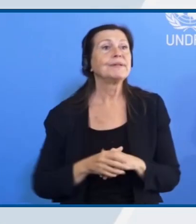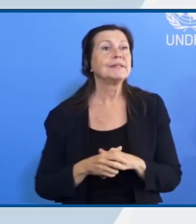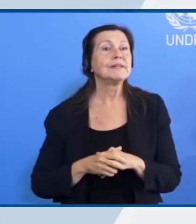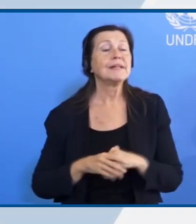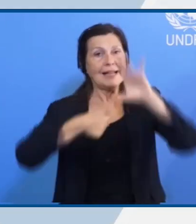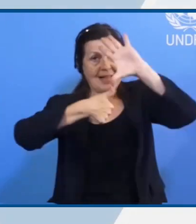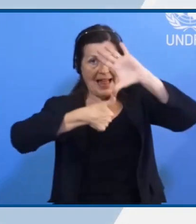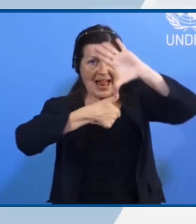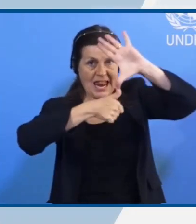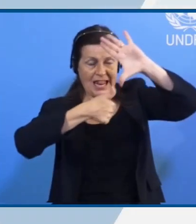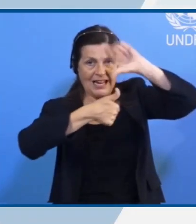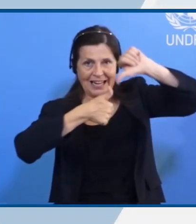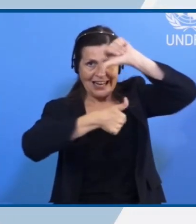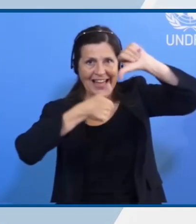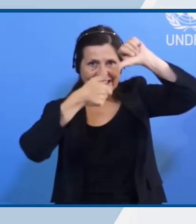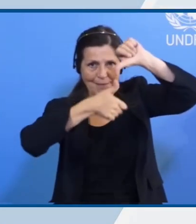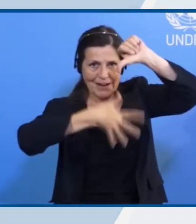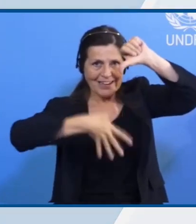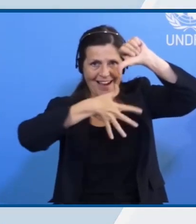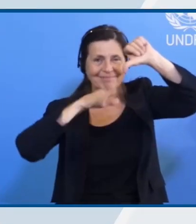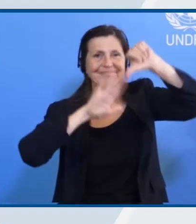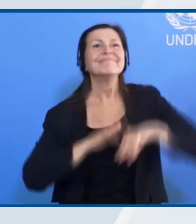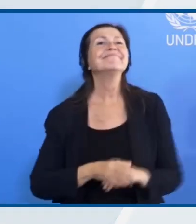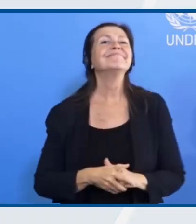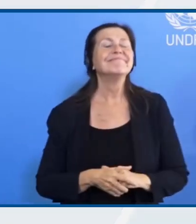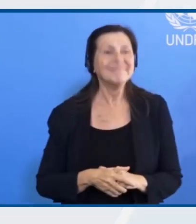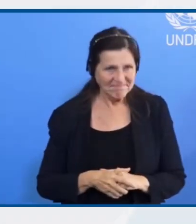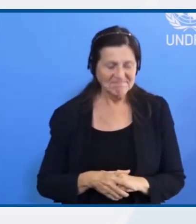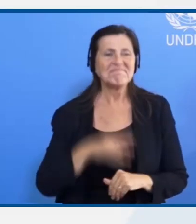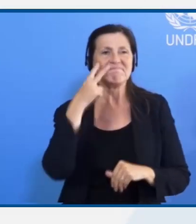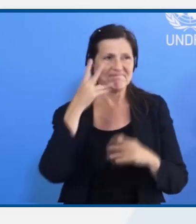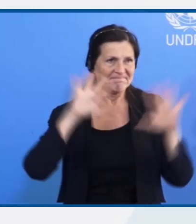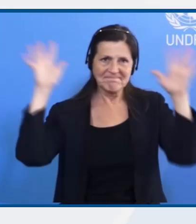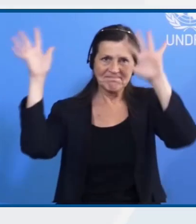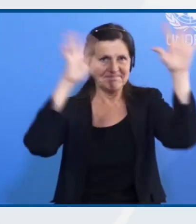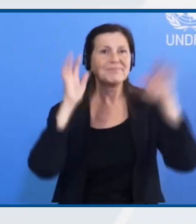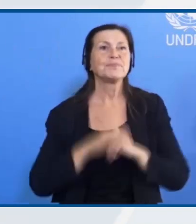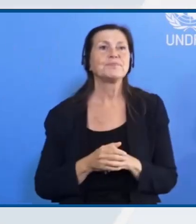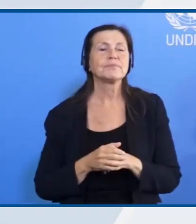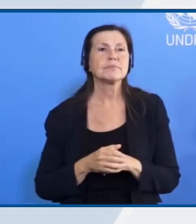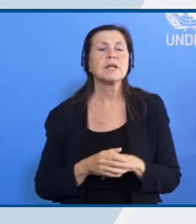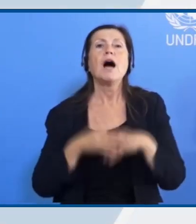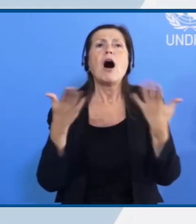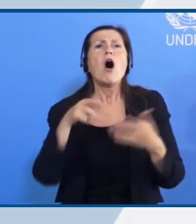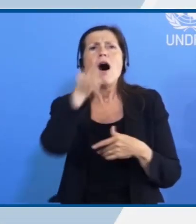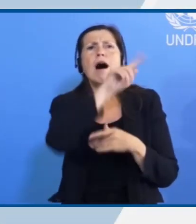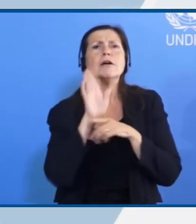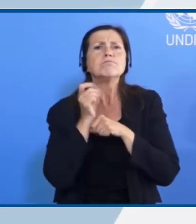Latin Americans? Good, a few hands. Okay, let's continue this. People from local